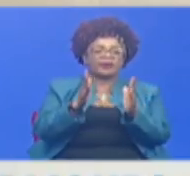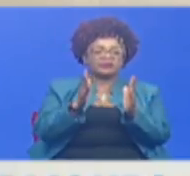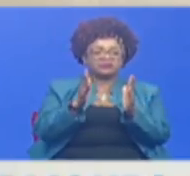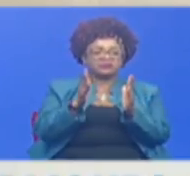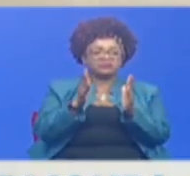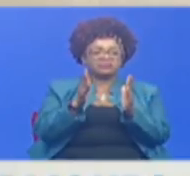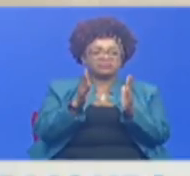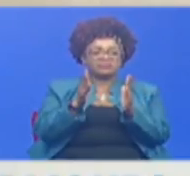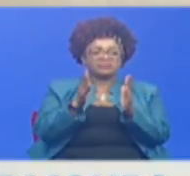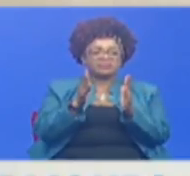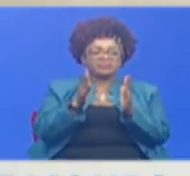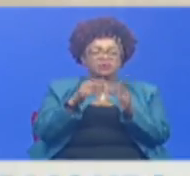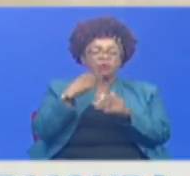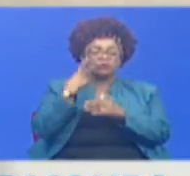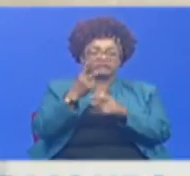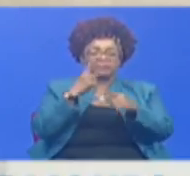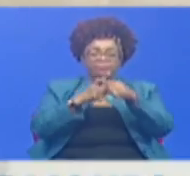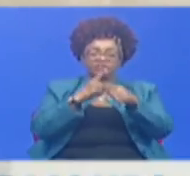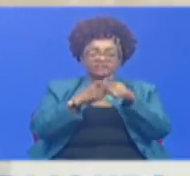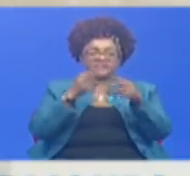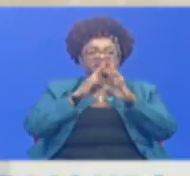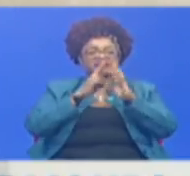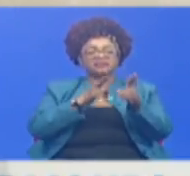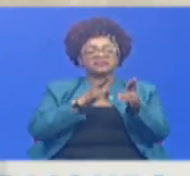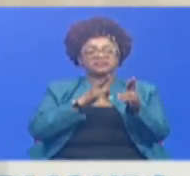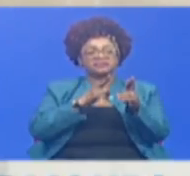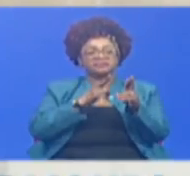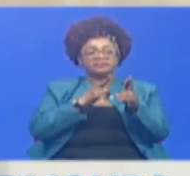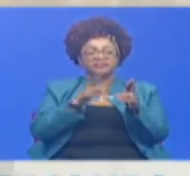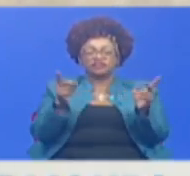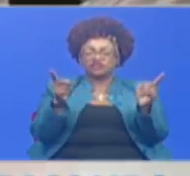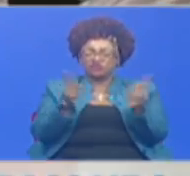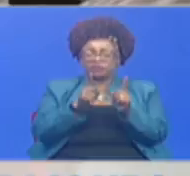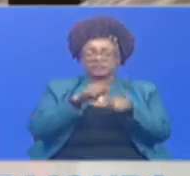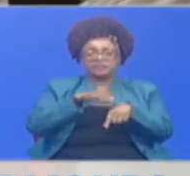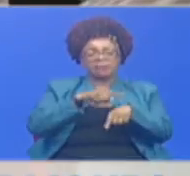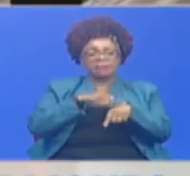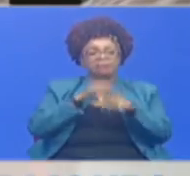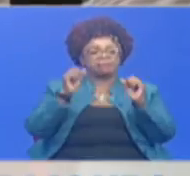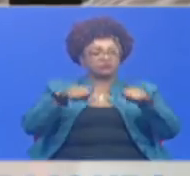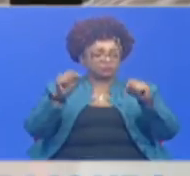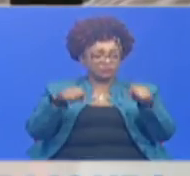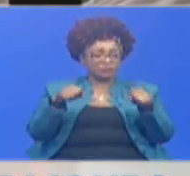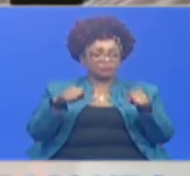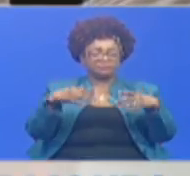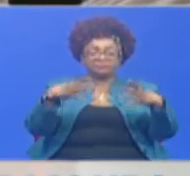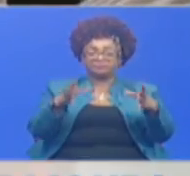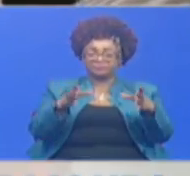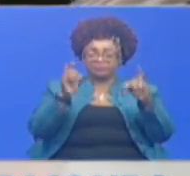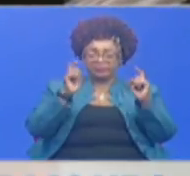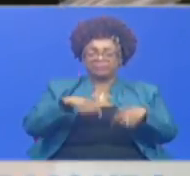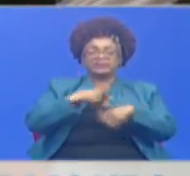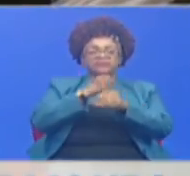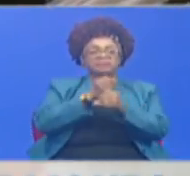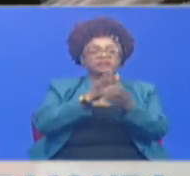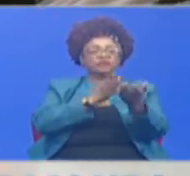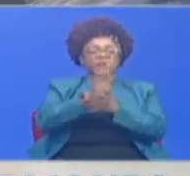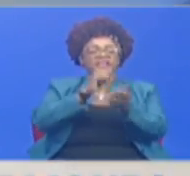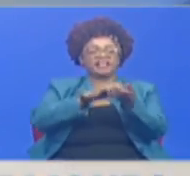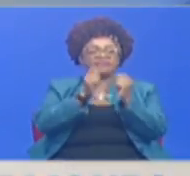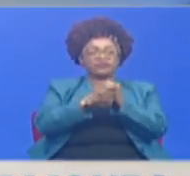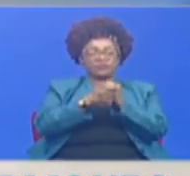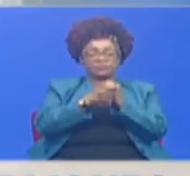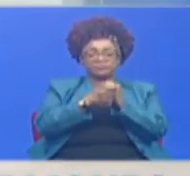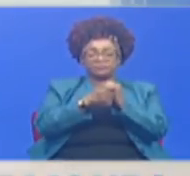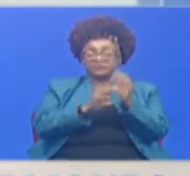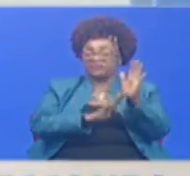to seeing positive results in the shortest possible time. The team also has to ensure they review major development